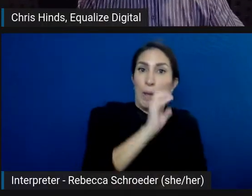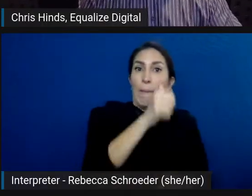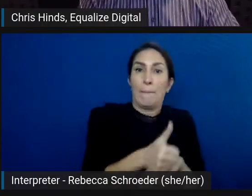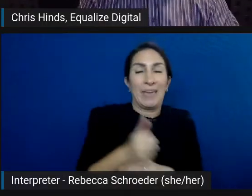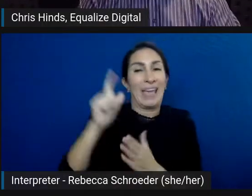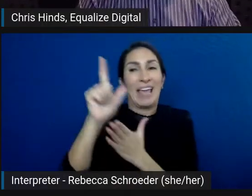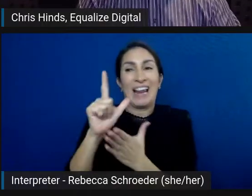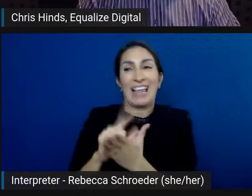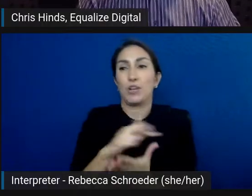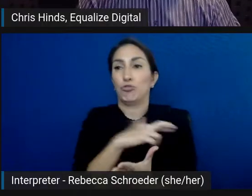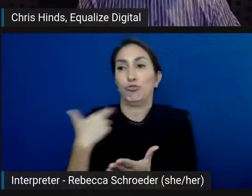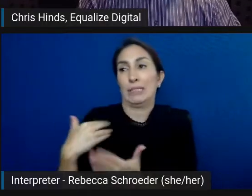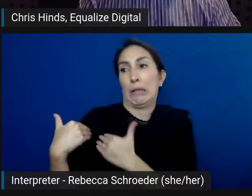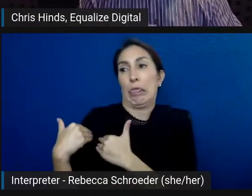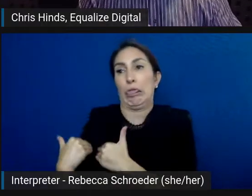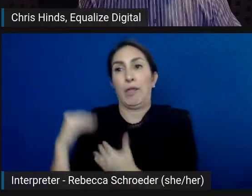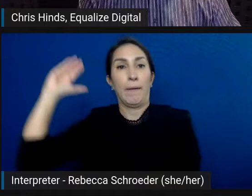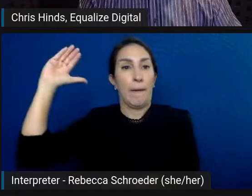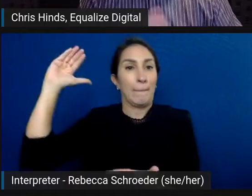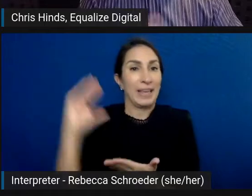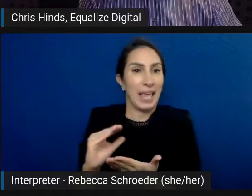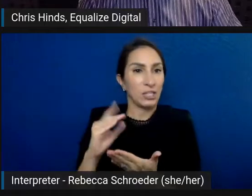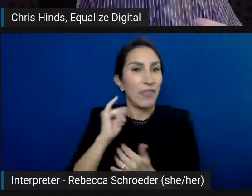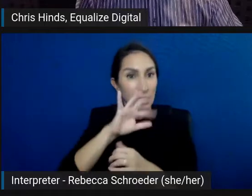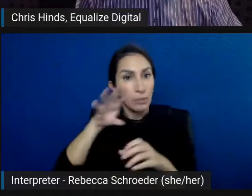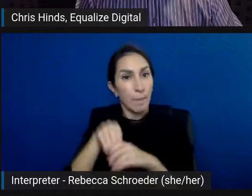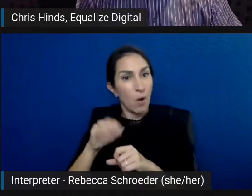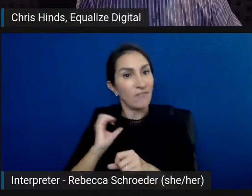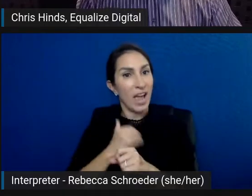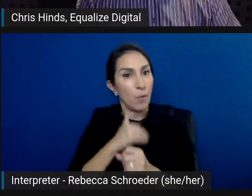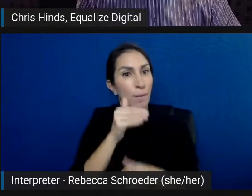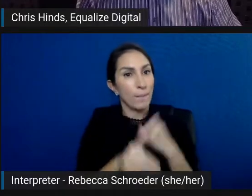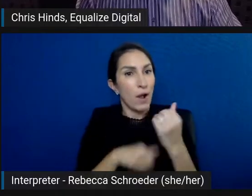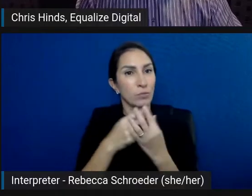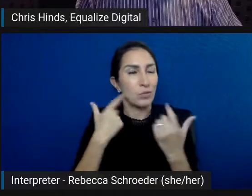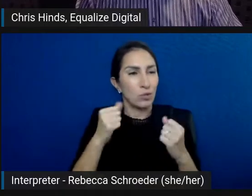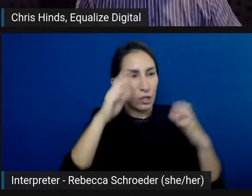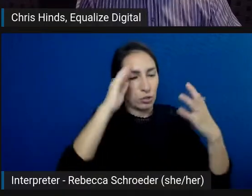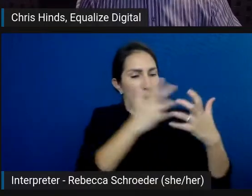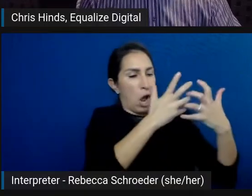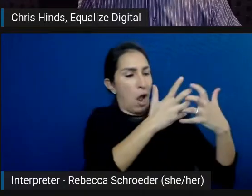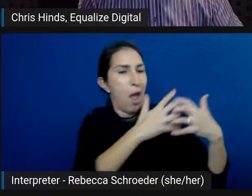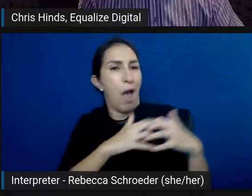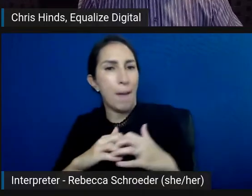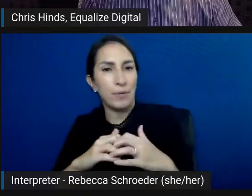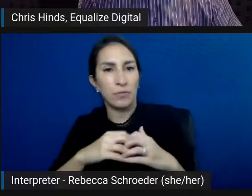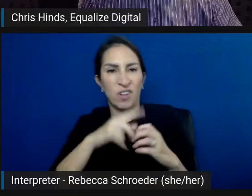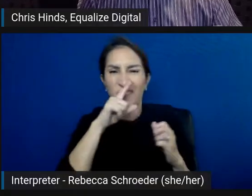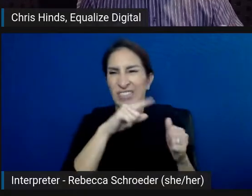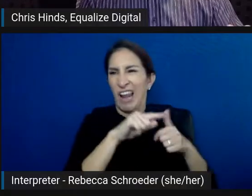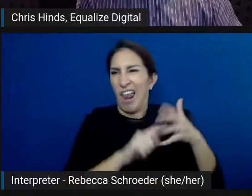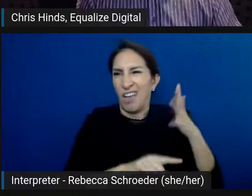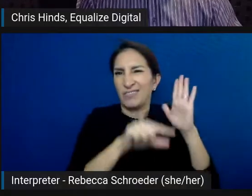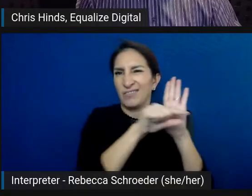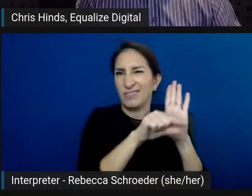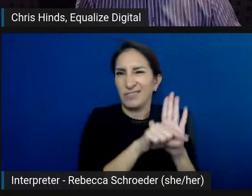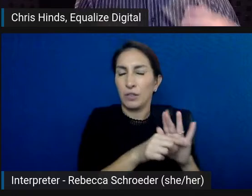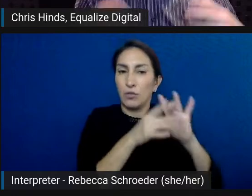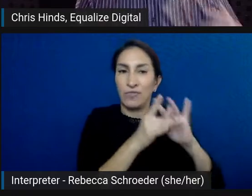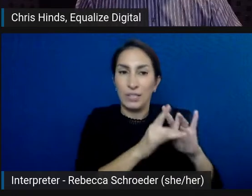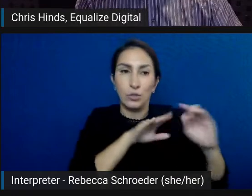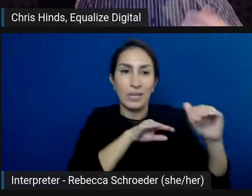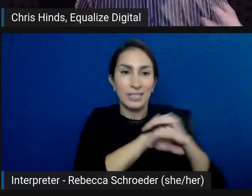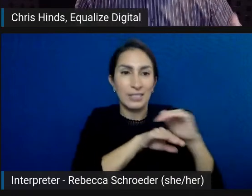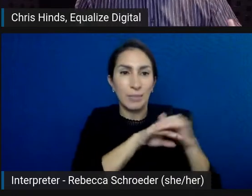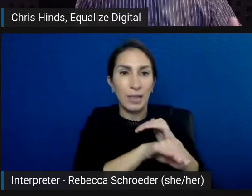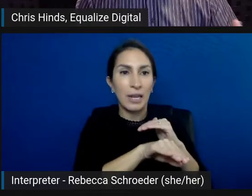of our process. But then we very quickly try to pivot that into or away from sort of the negatives of accessibility. And what I do is I just